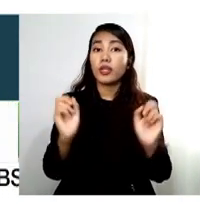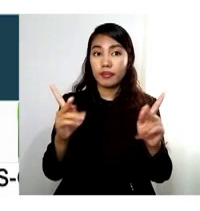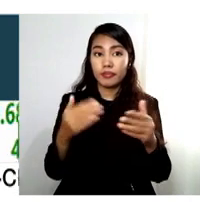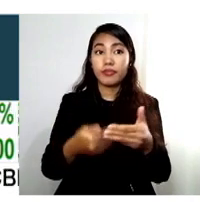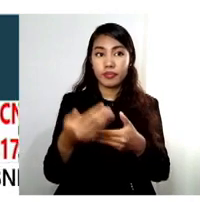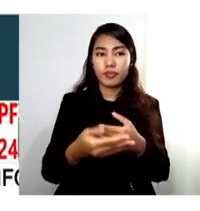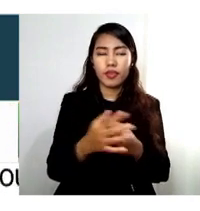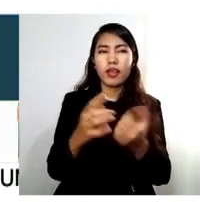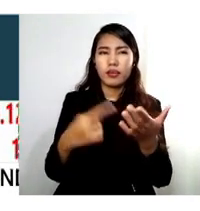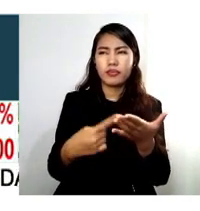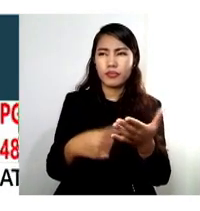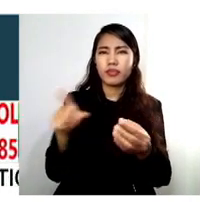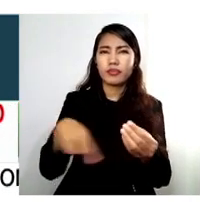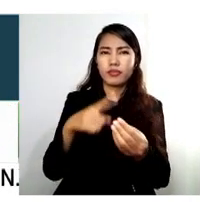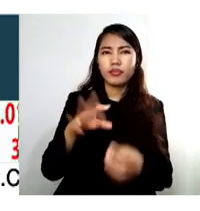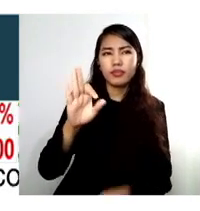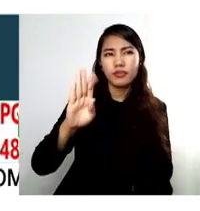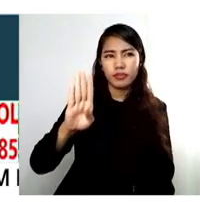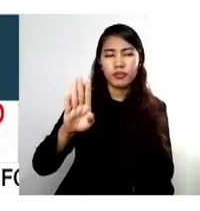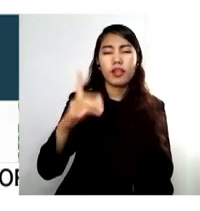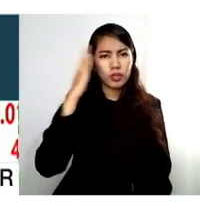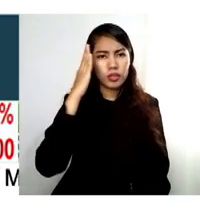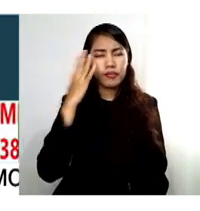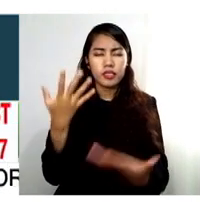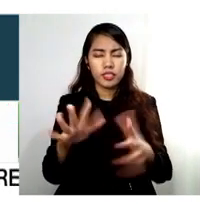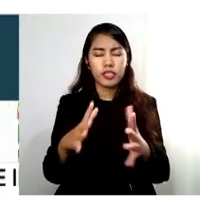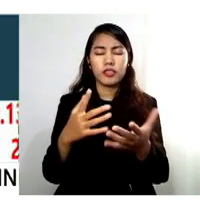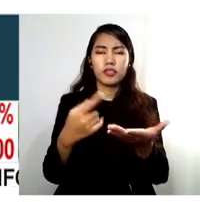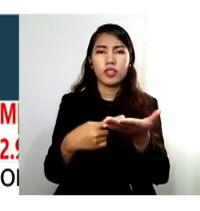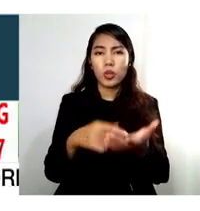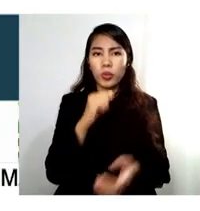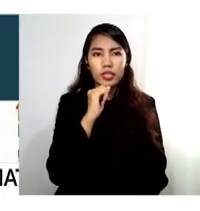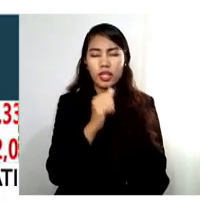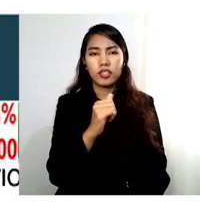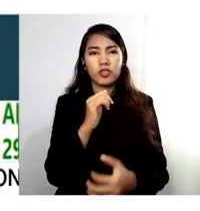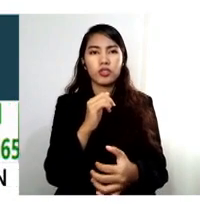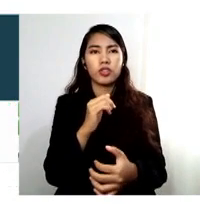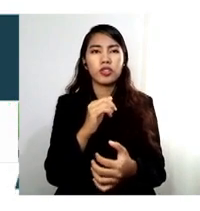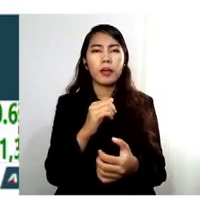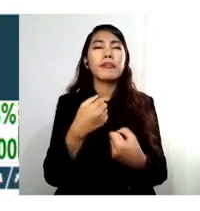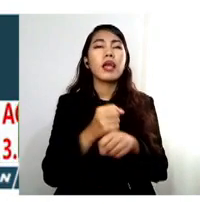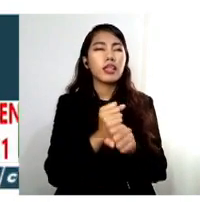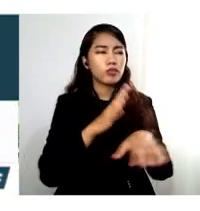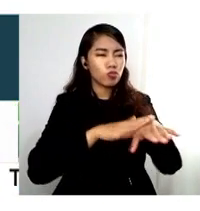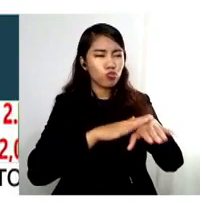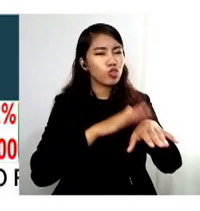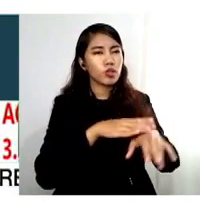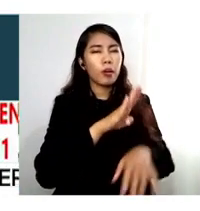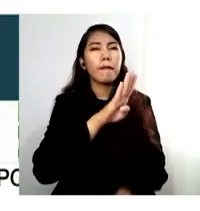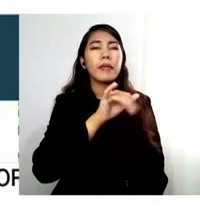you've talked about this, that he wasn't really threatening to ban, but what's the latest on that and that